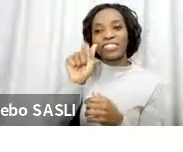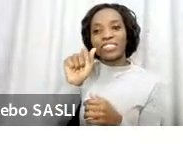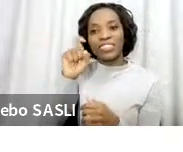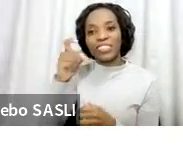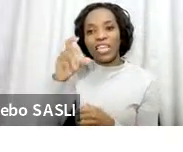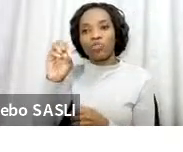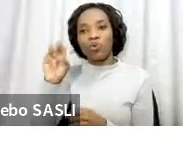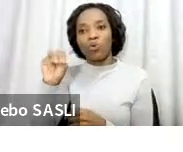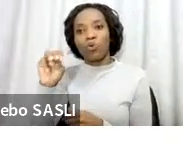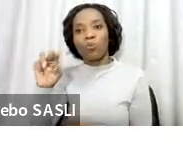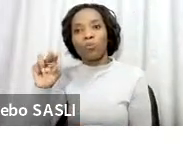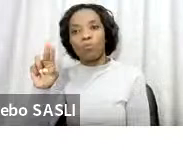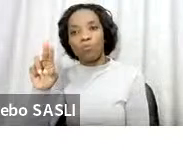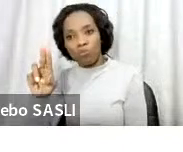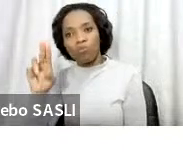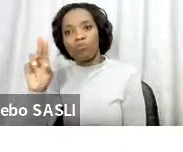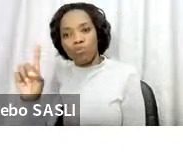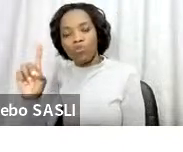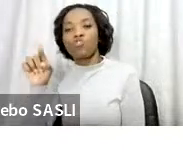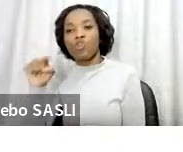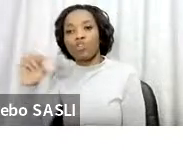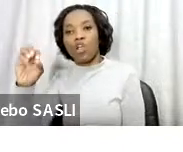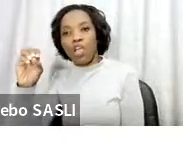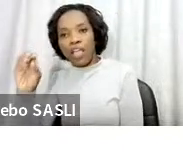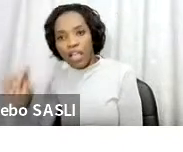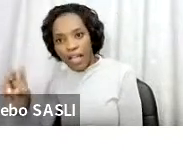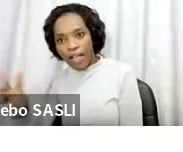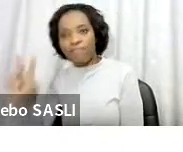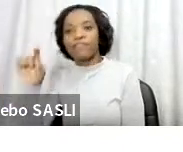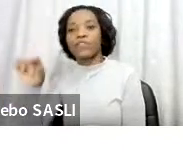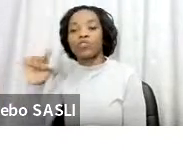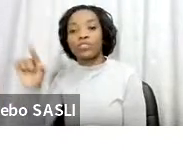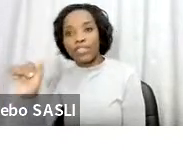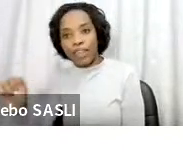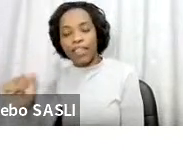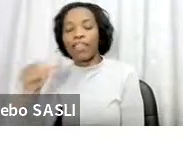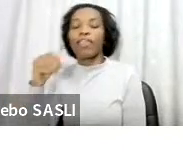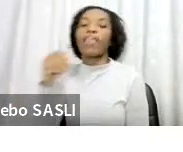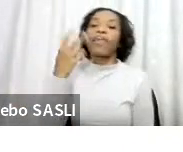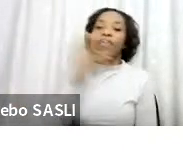complaints@taxombud.gov.za. Again, to repeat our website, it's